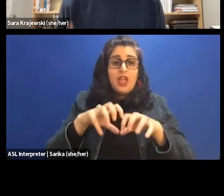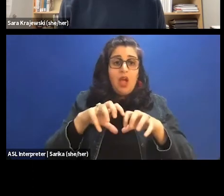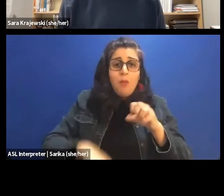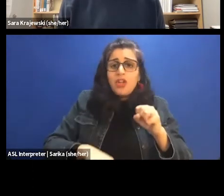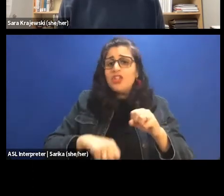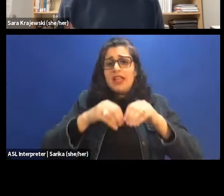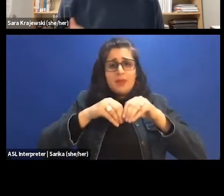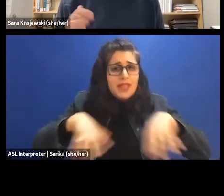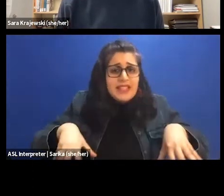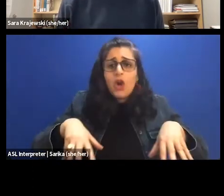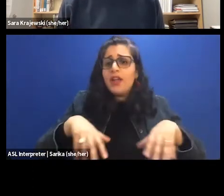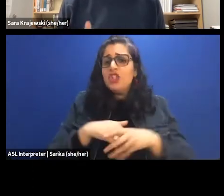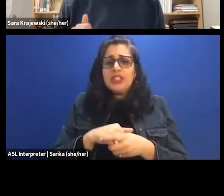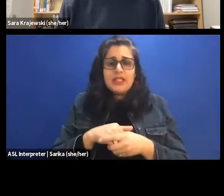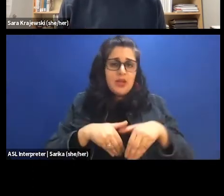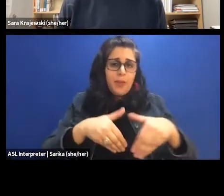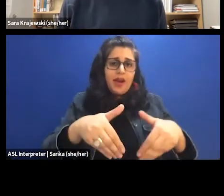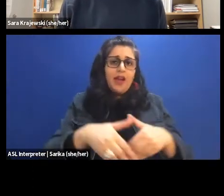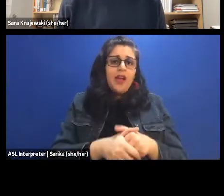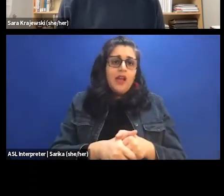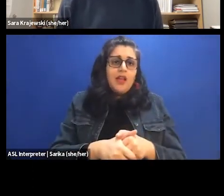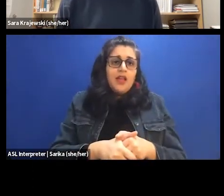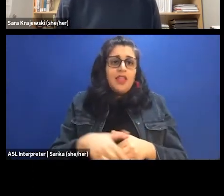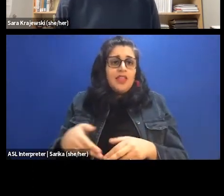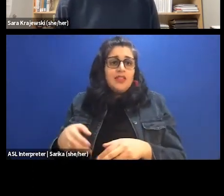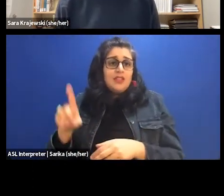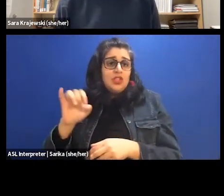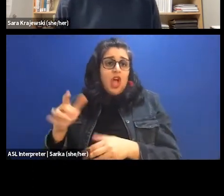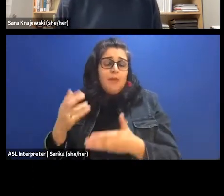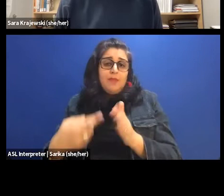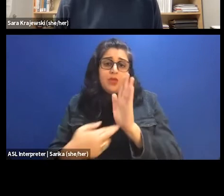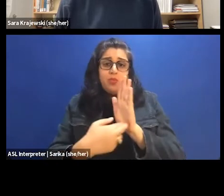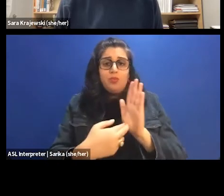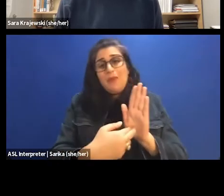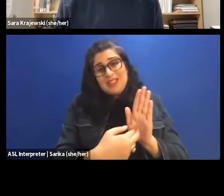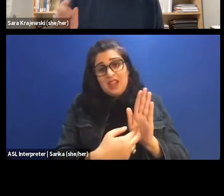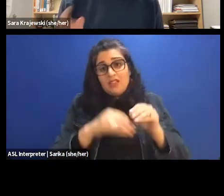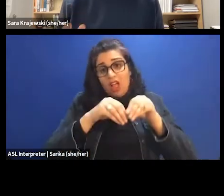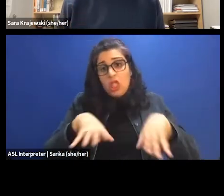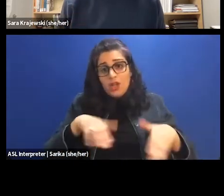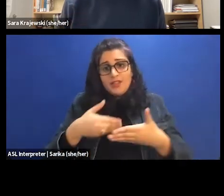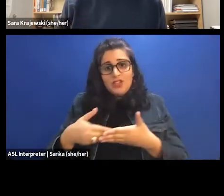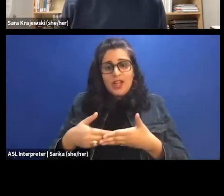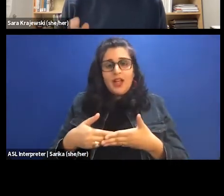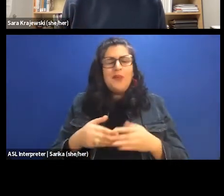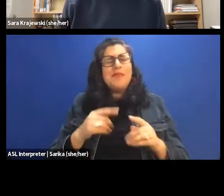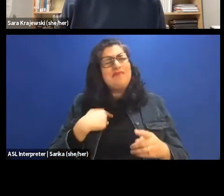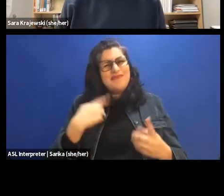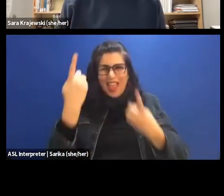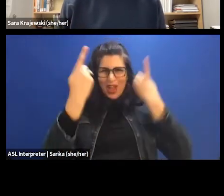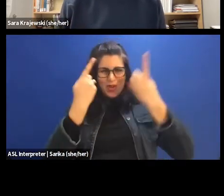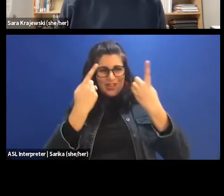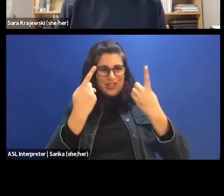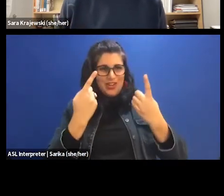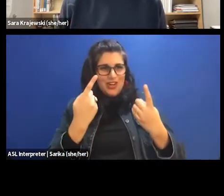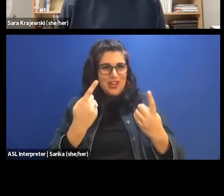and some speculate that this doll in this work represents a lost child. But I wonder about that cigarette in